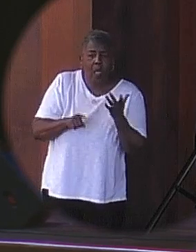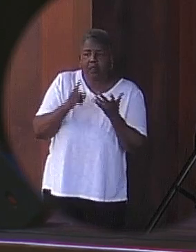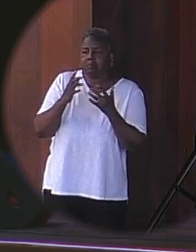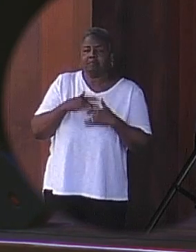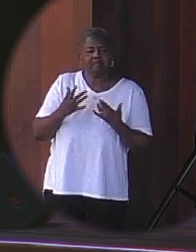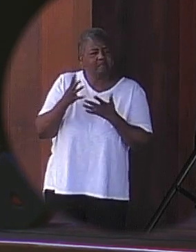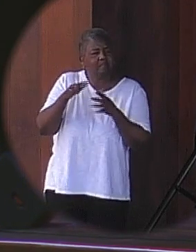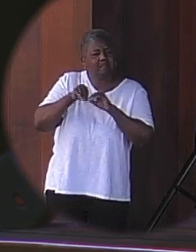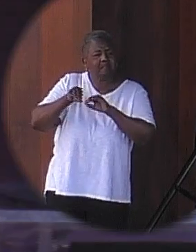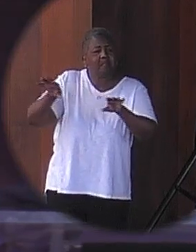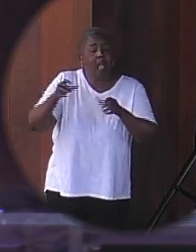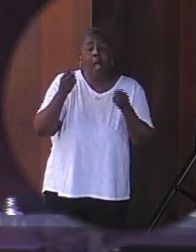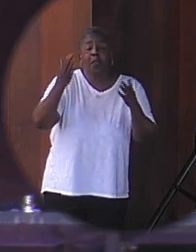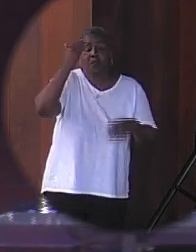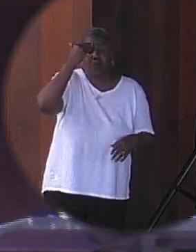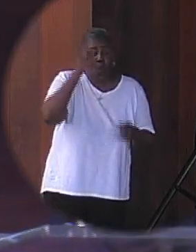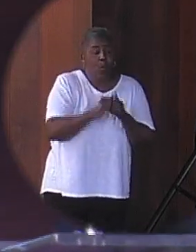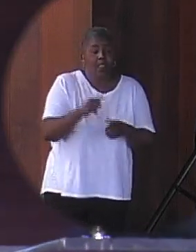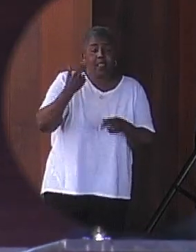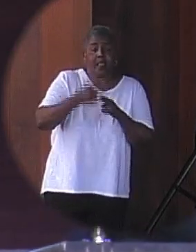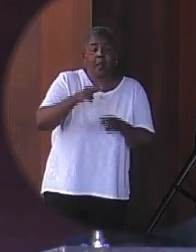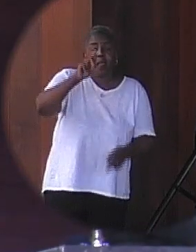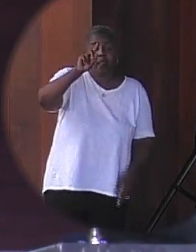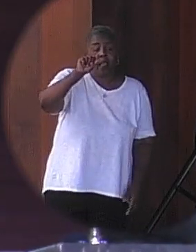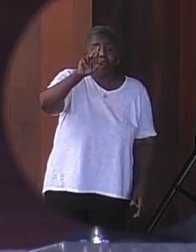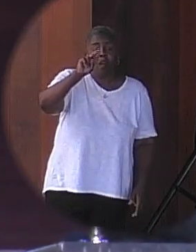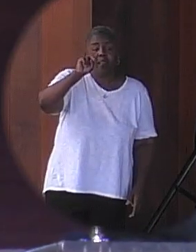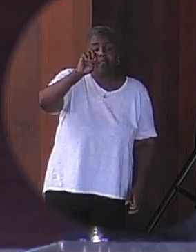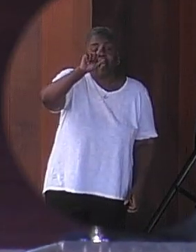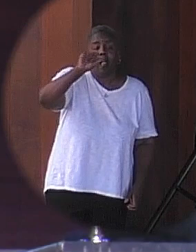How many of you all are familiar with the name Darnella Frazier?